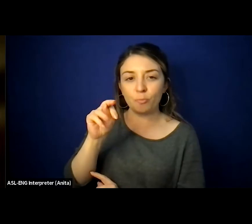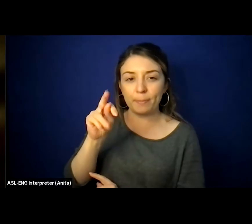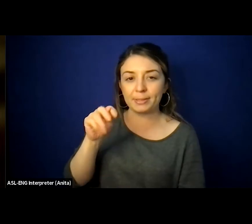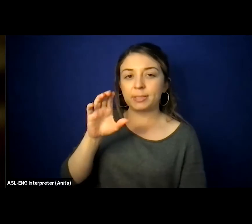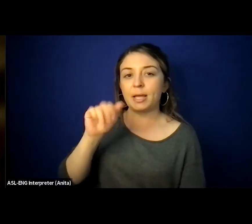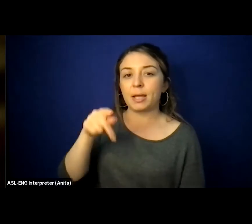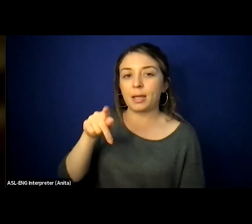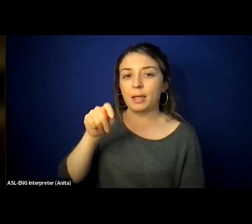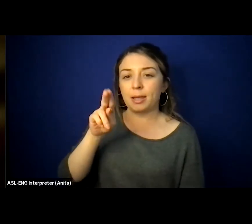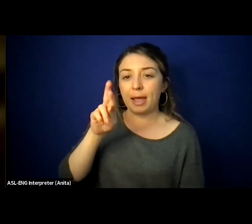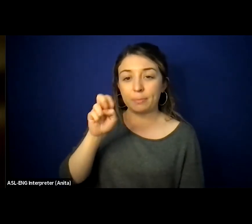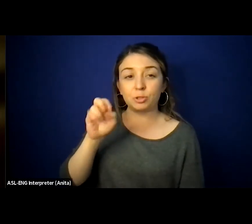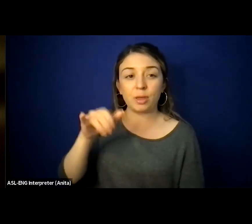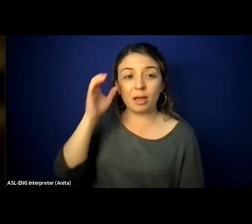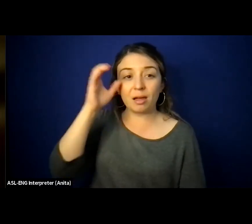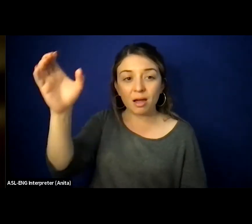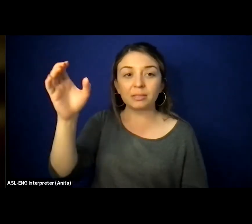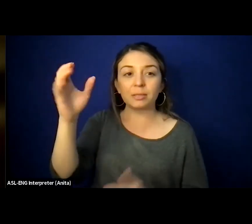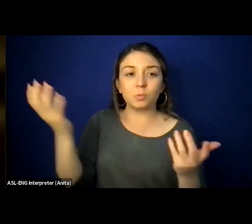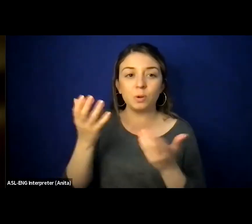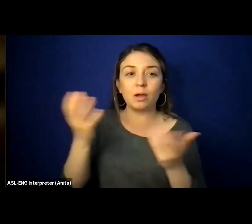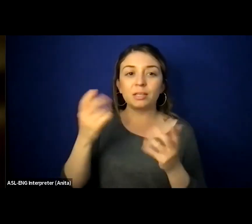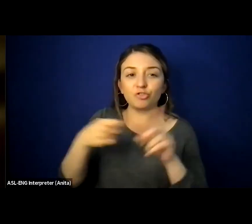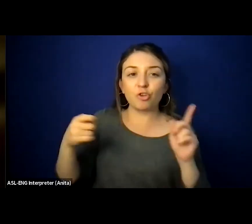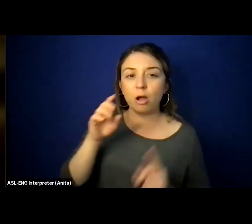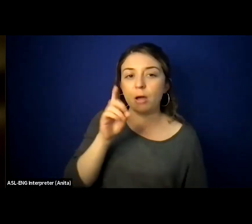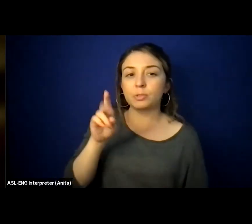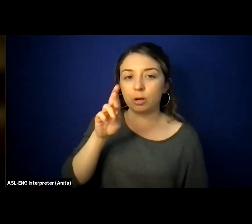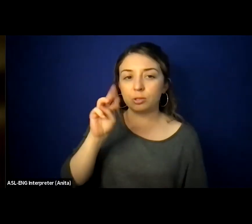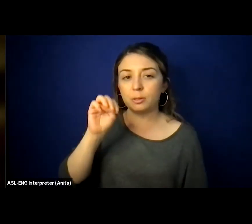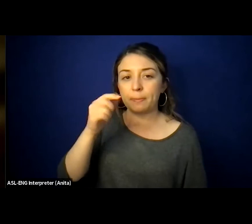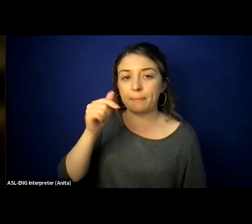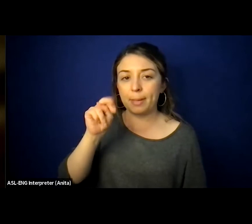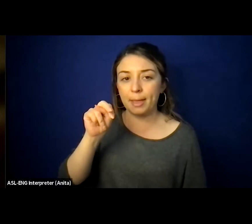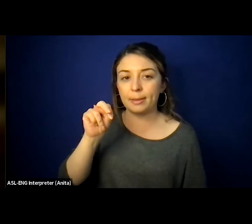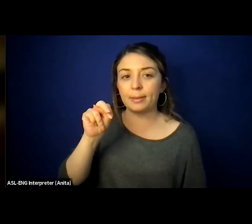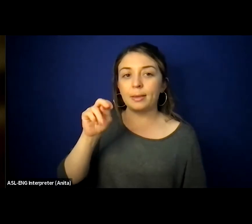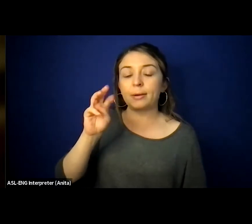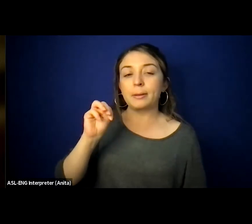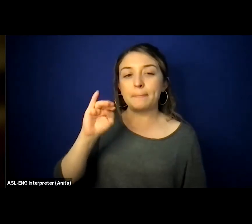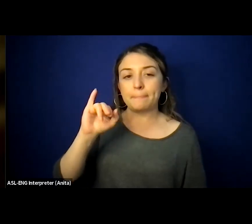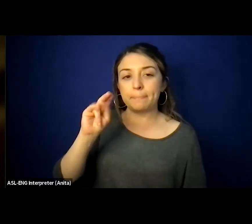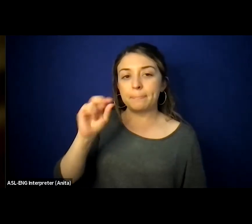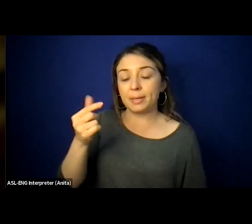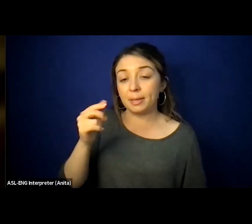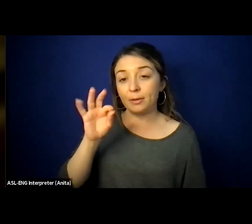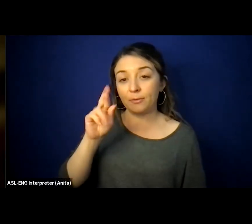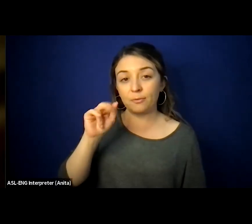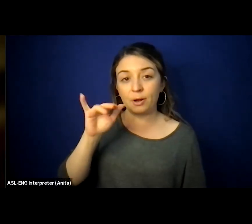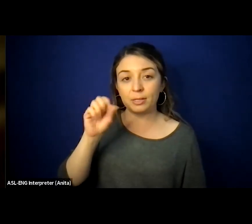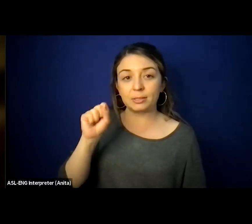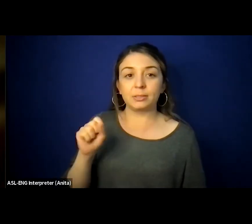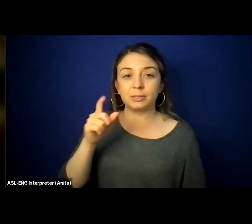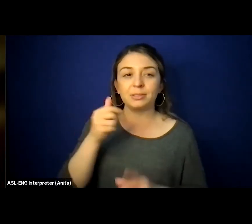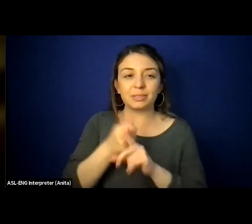relationships between white donor dollars that completely rerouted the early priorities of the